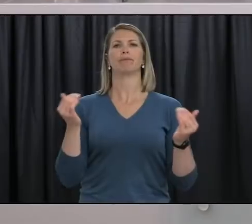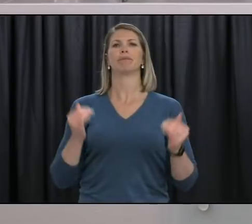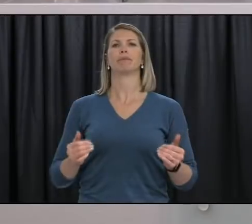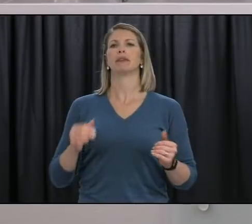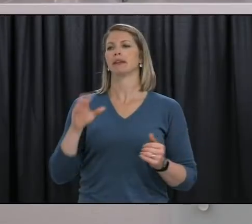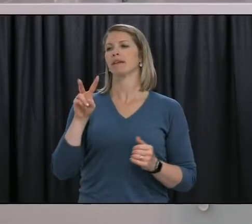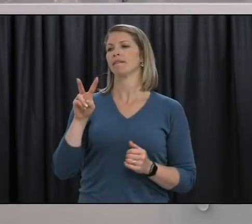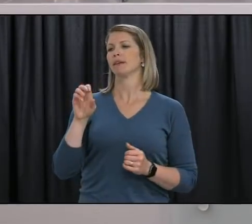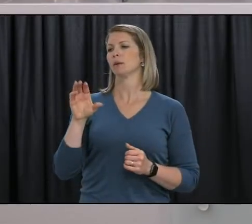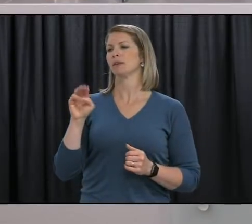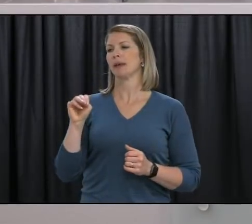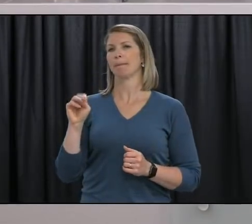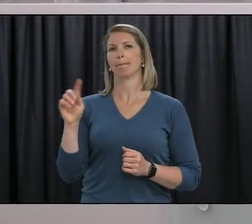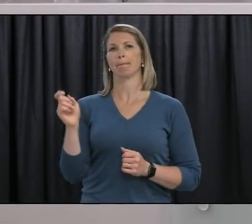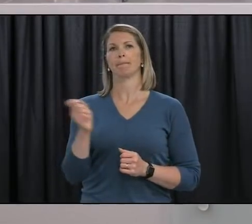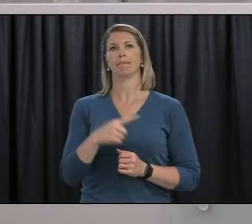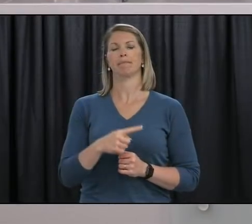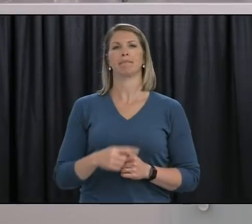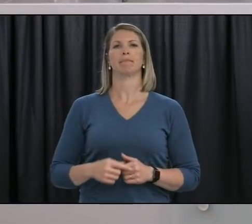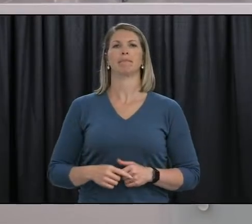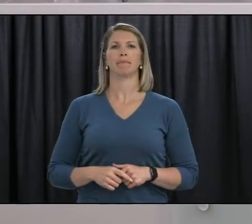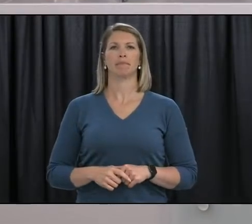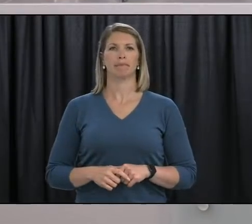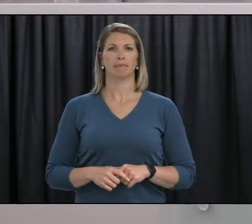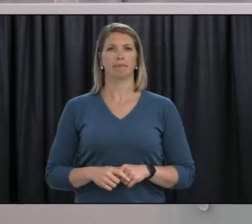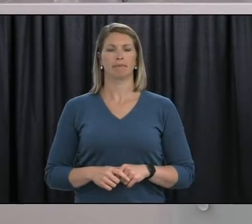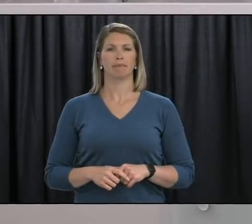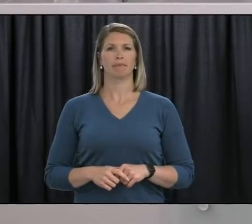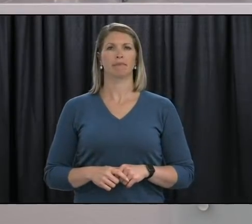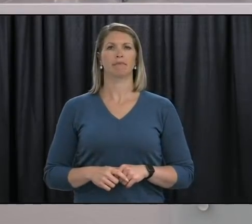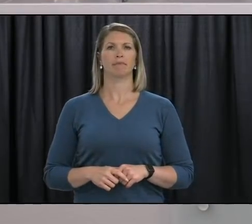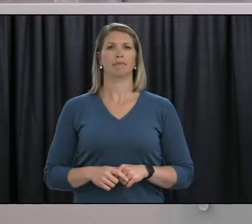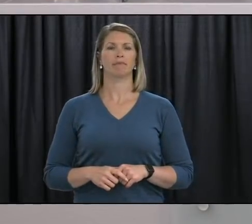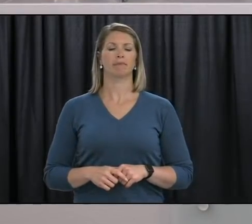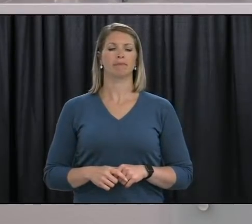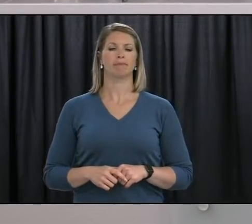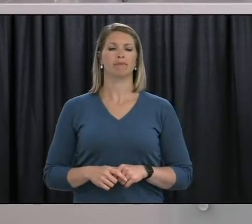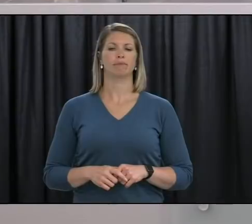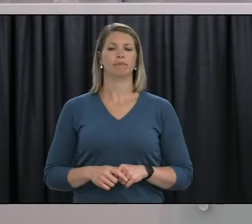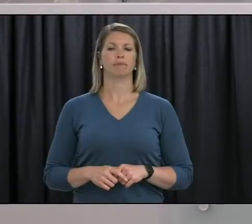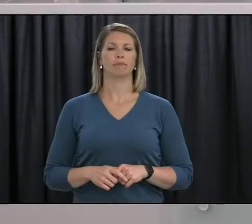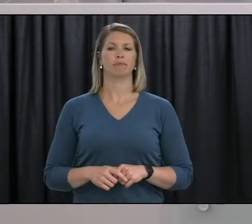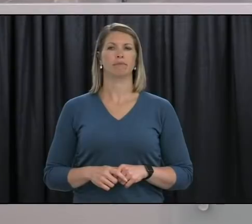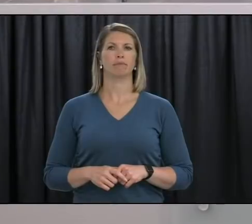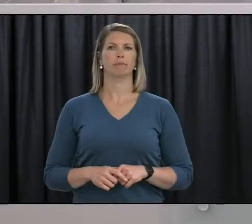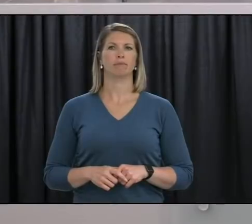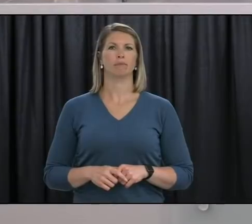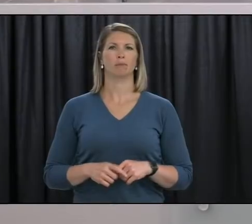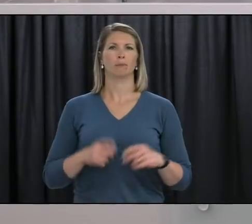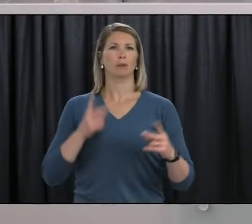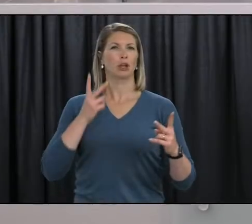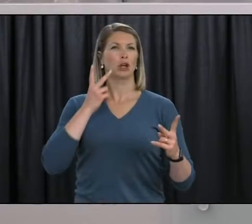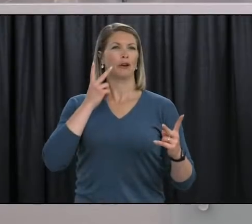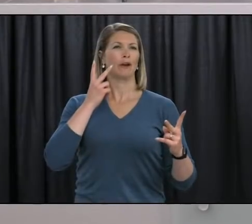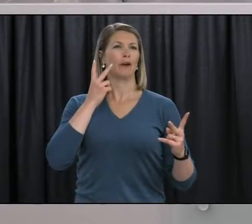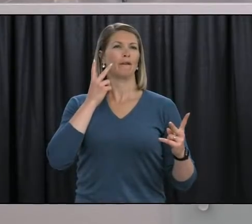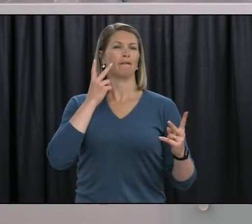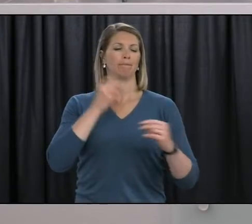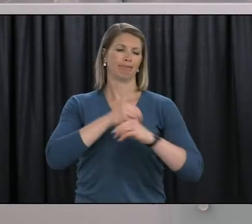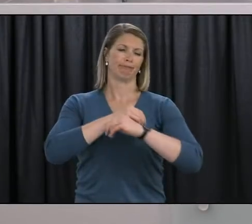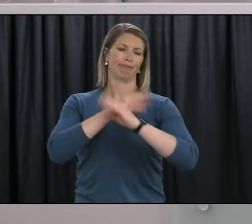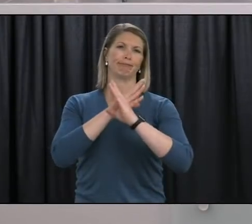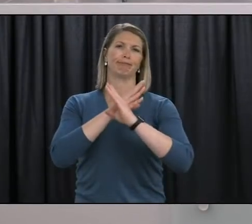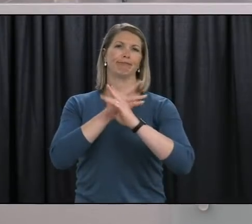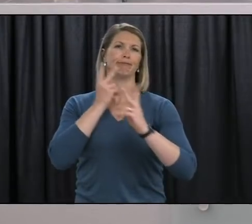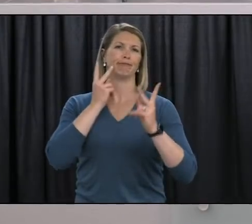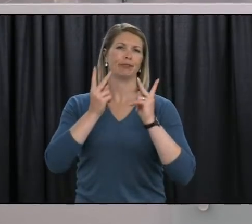of VOCM News. Please go ahead. Thank you. Virtual visits have been encouraged since the introduction of the public health